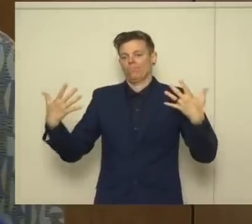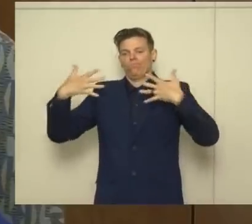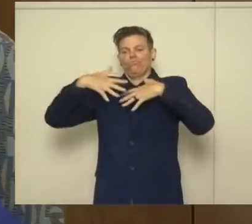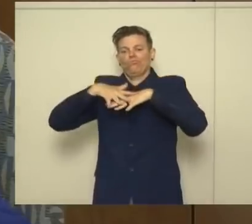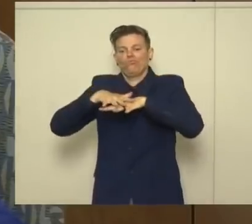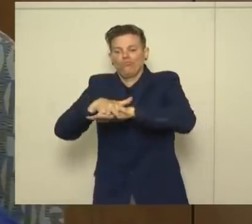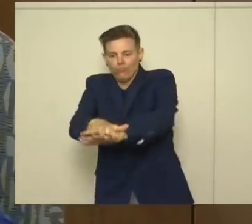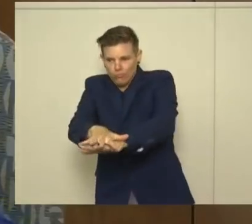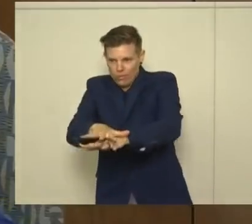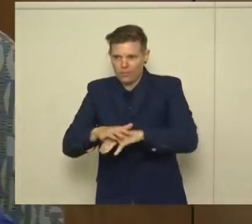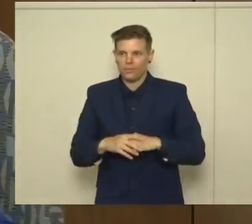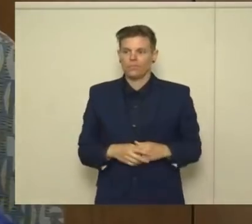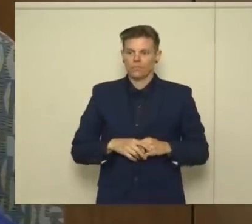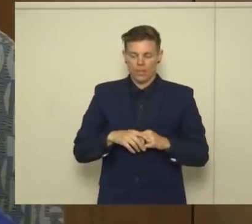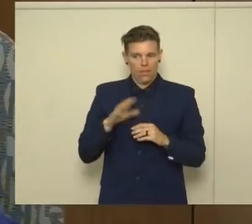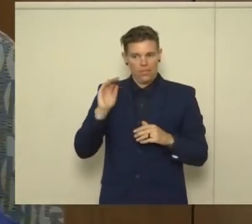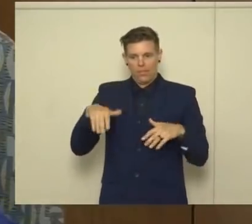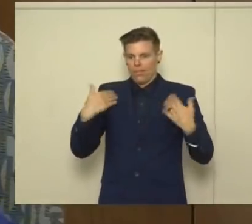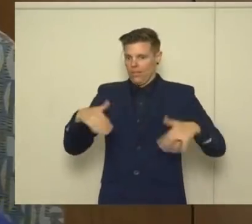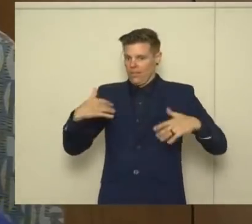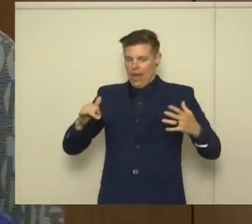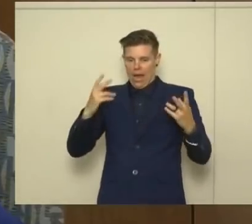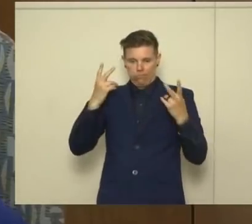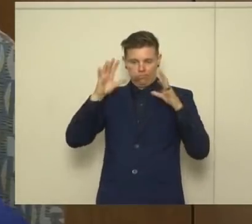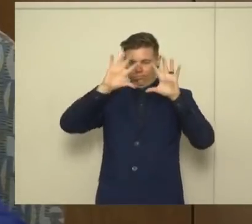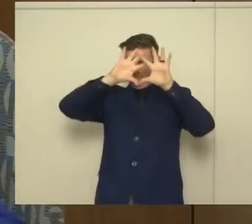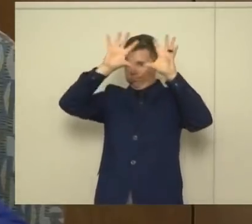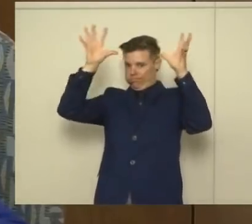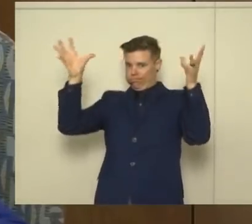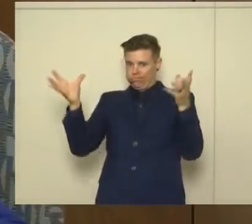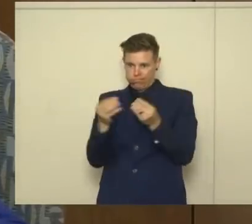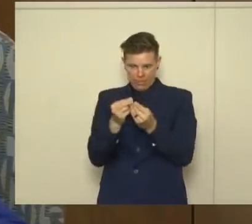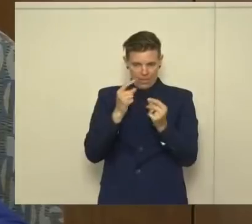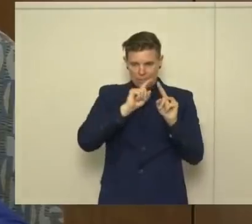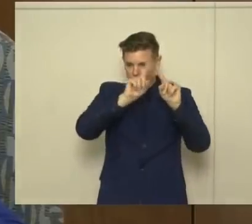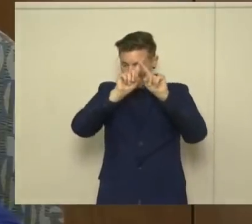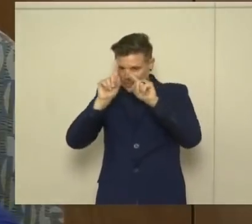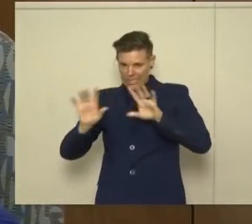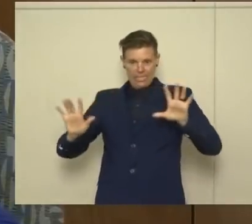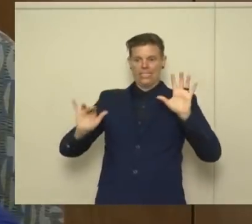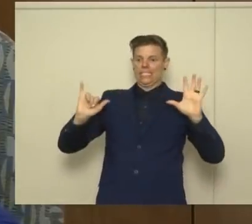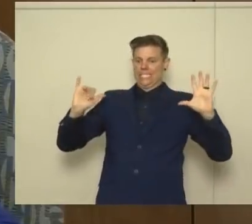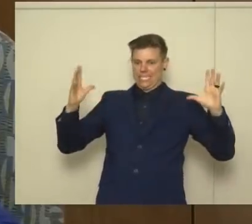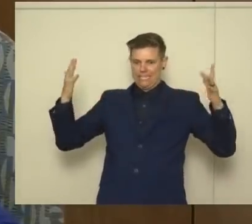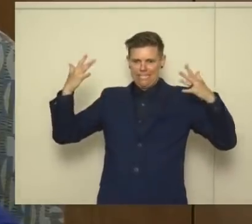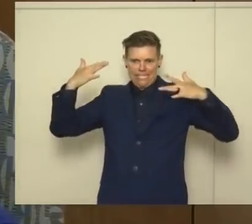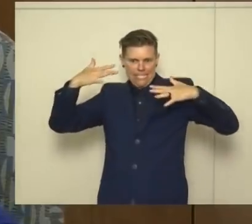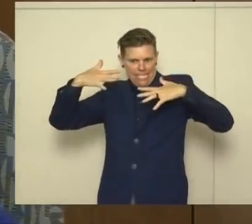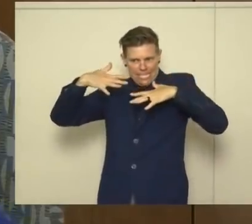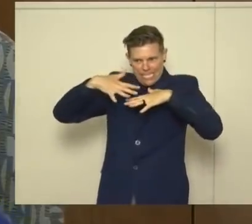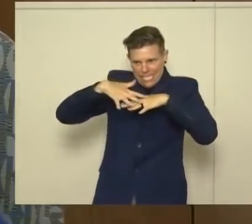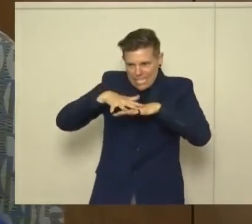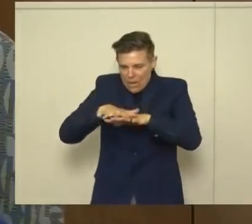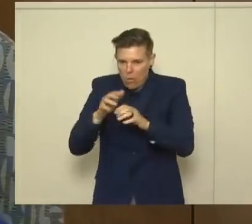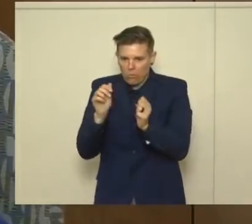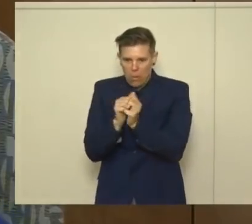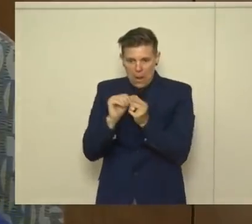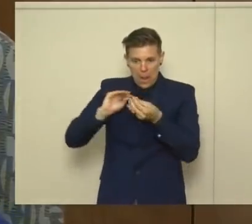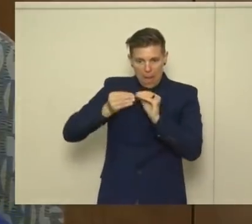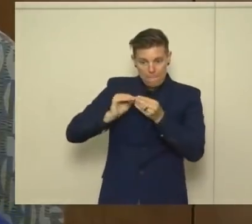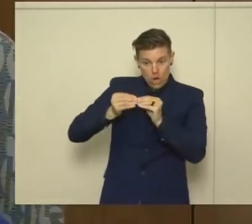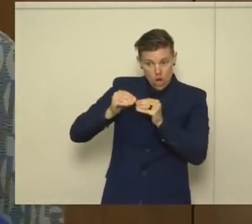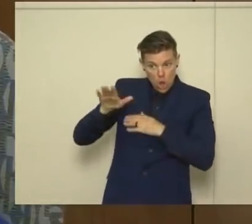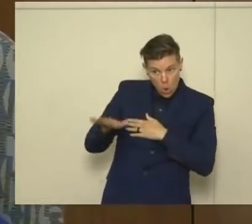all of the above, no wrong door, and starting it with low positivity rates in those counties means that we don't have the